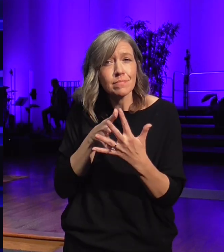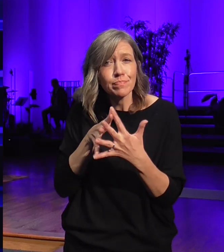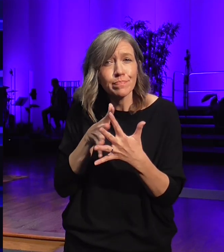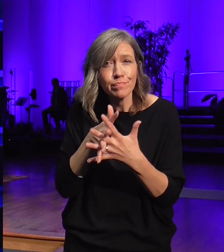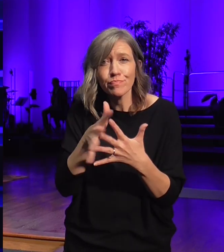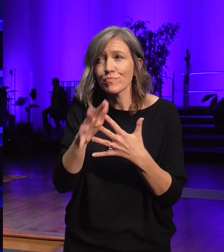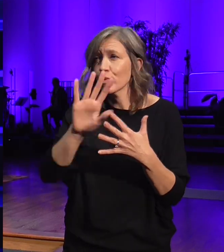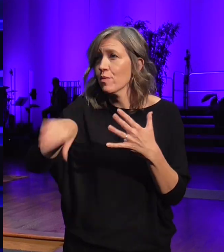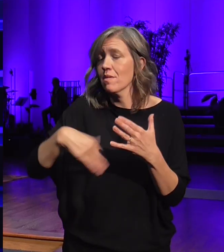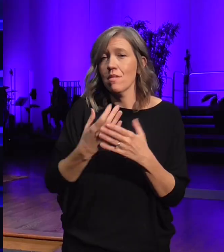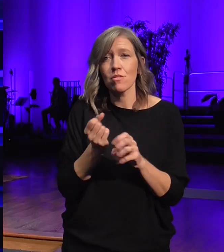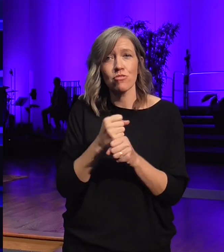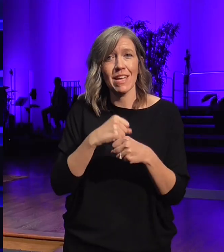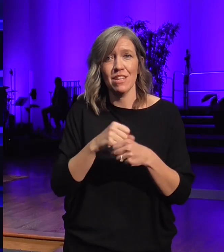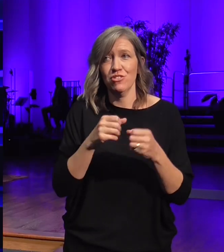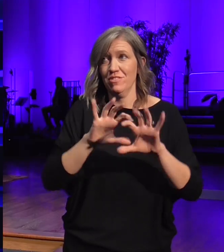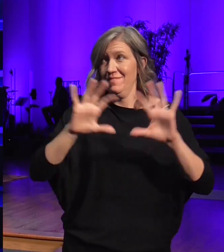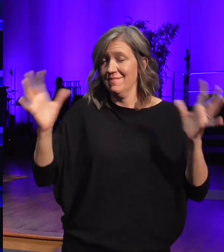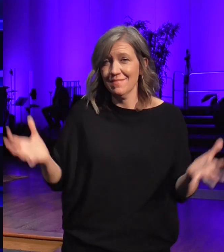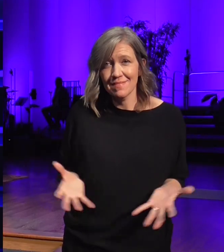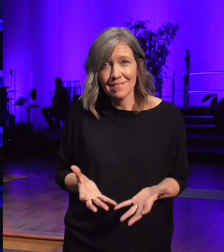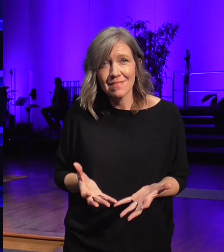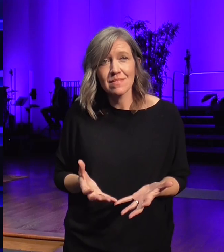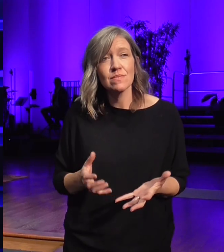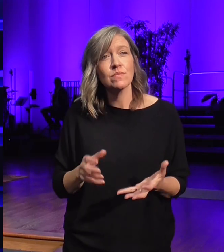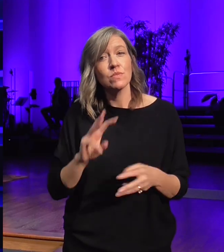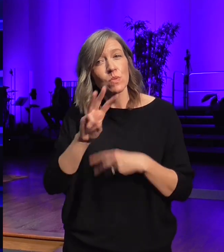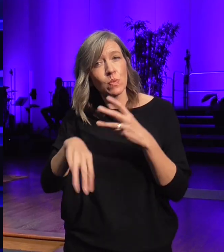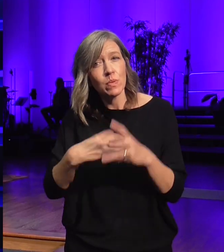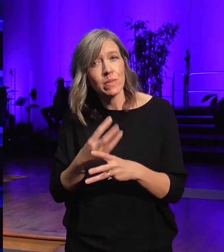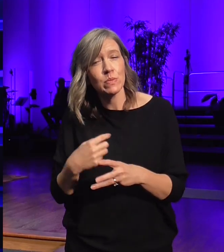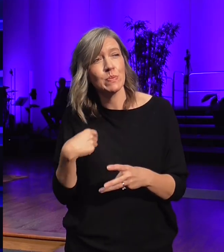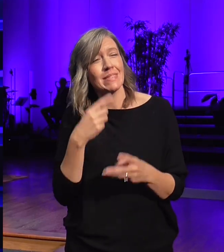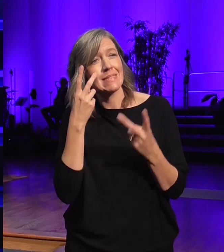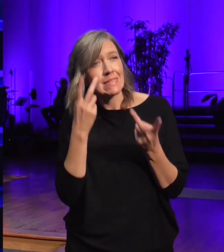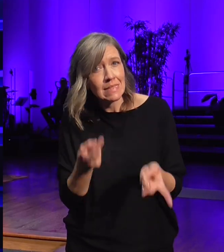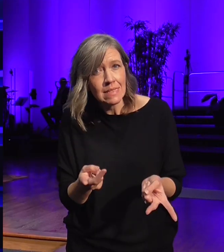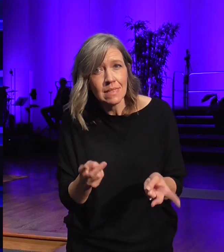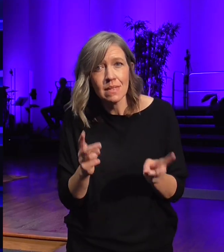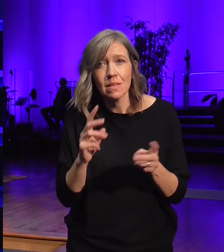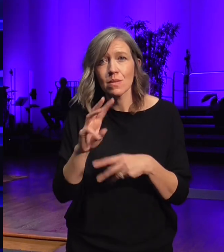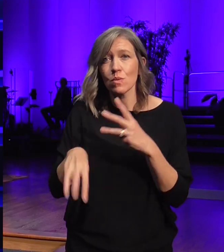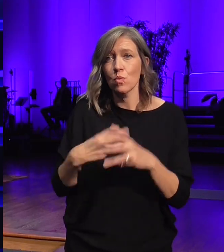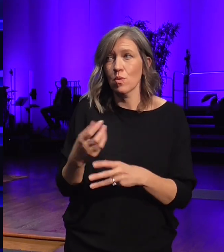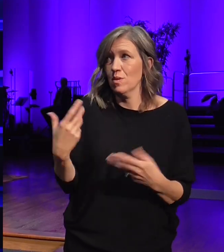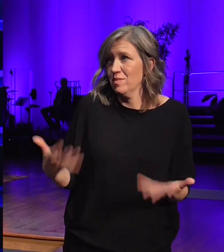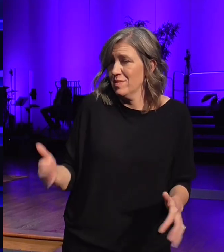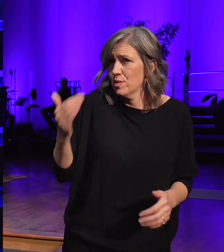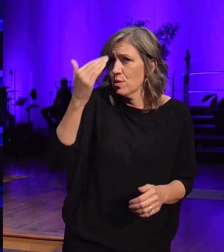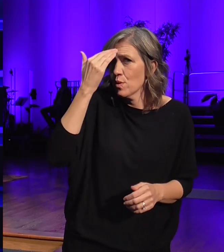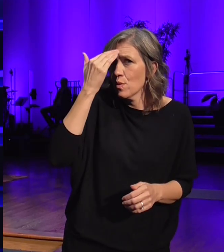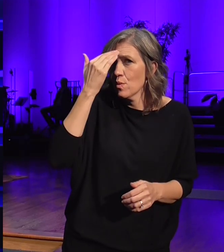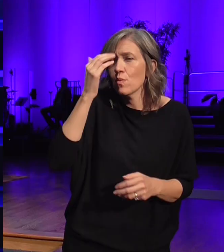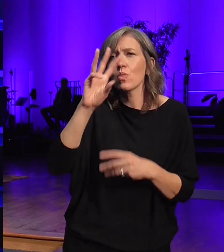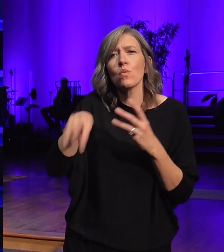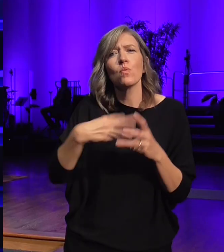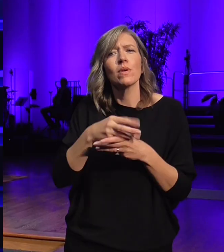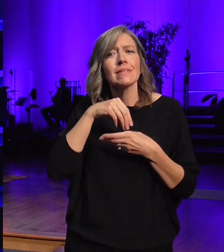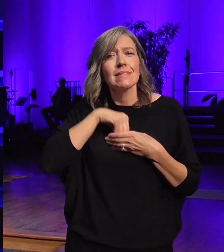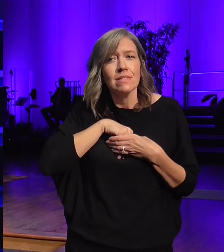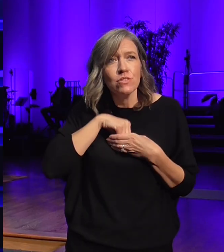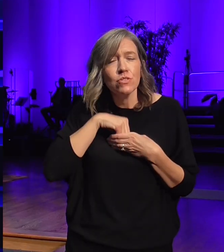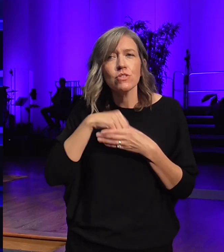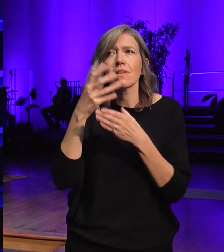creation, that presence that is the world that we see, the world that we know. It is the world